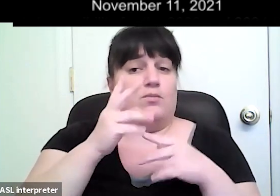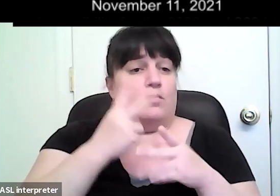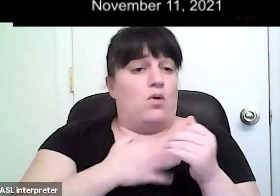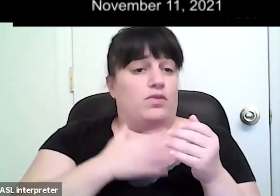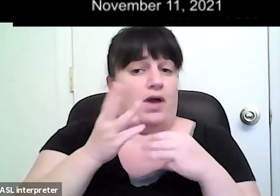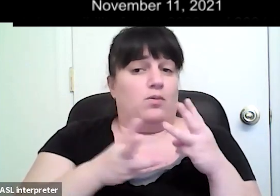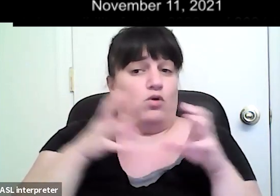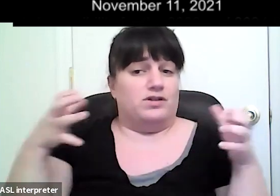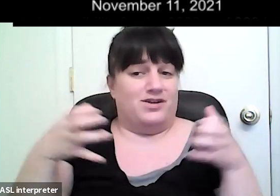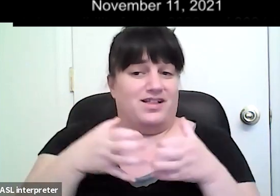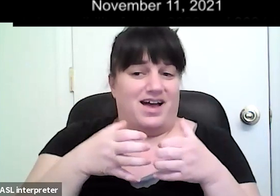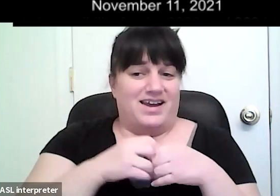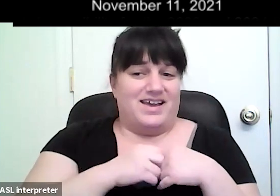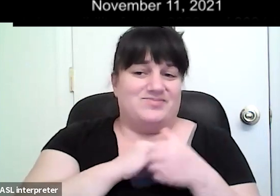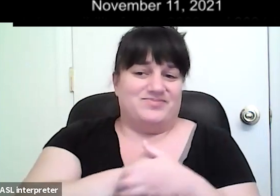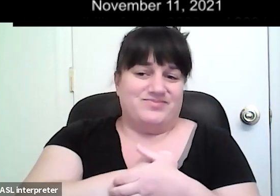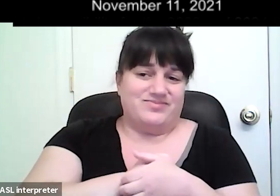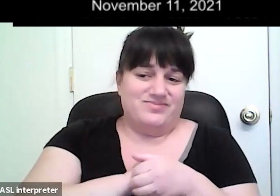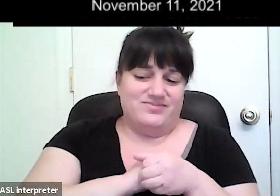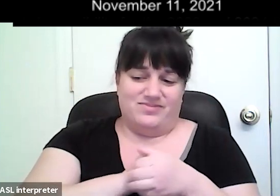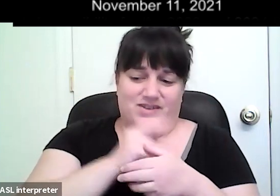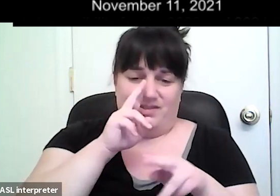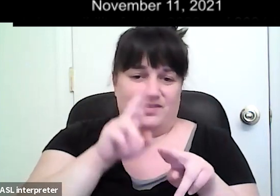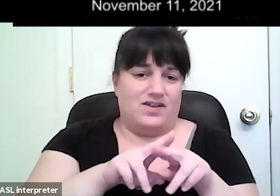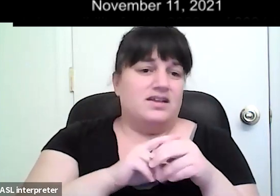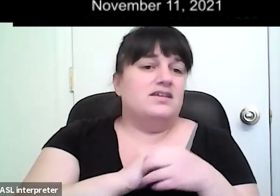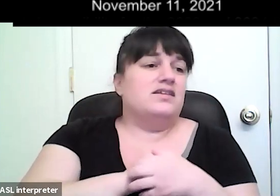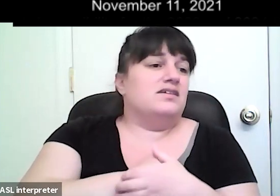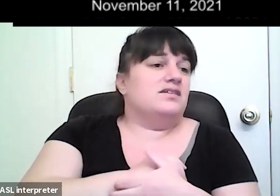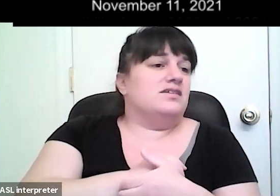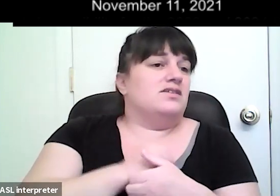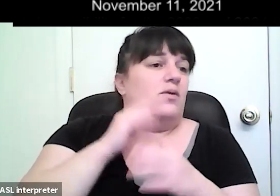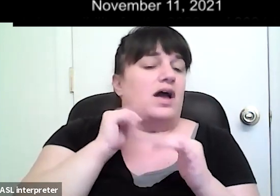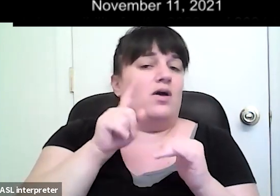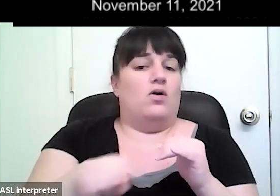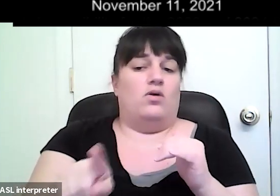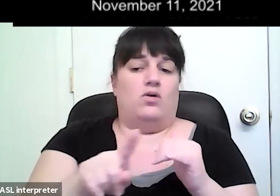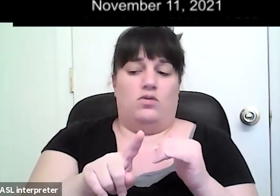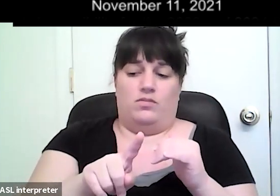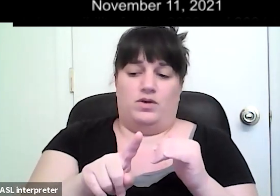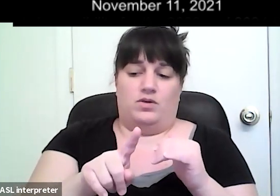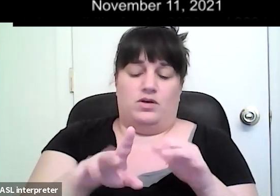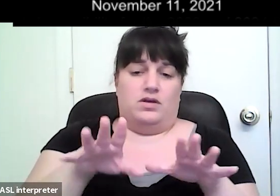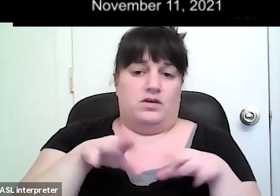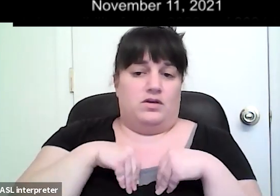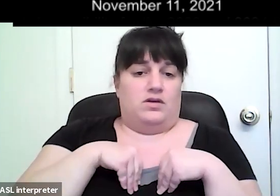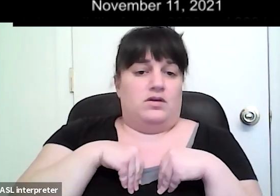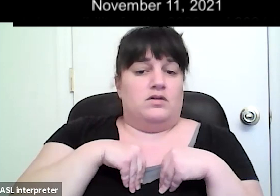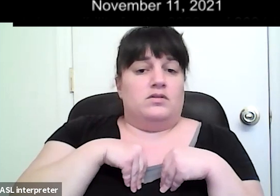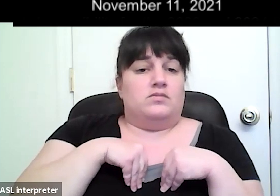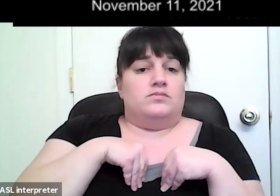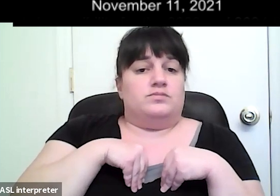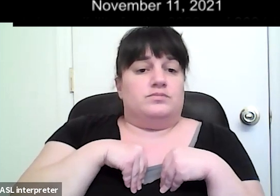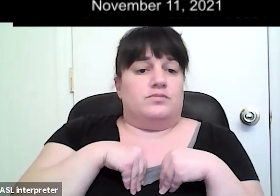are colliding, so it's kind of fun. So what I hope you will obtain from, or